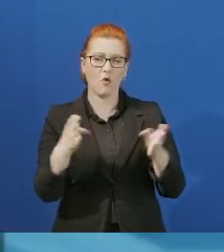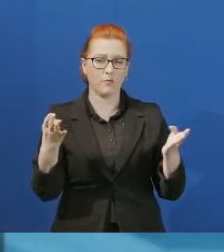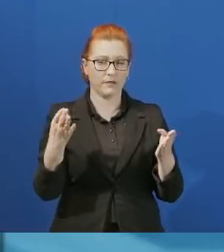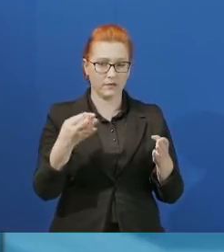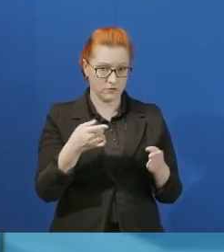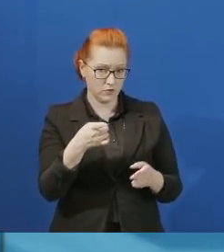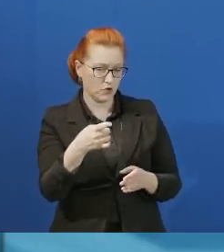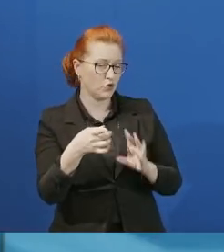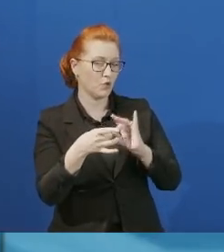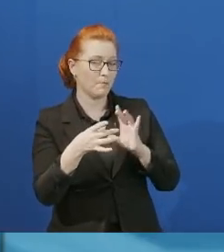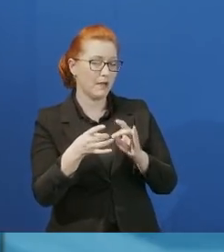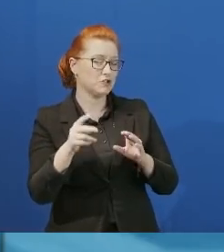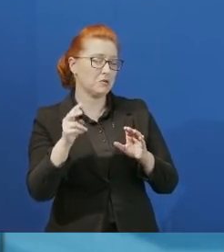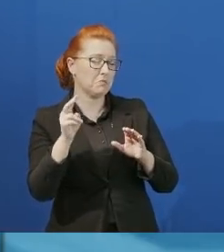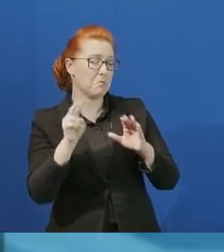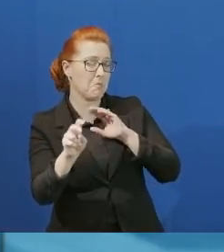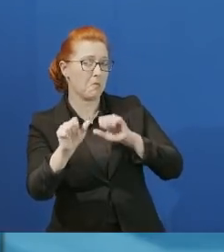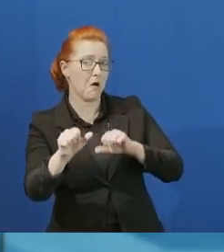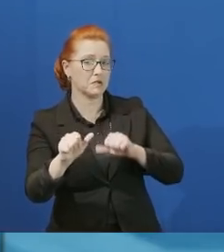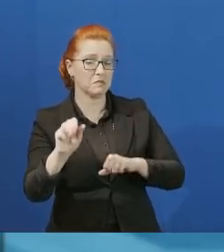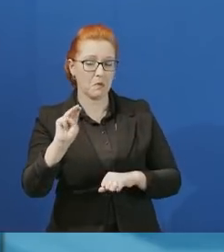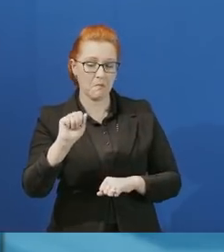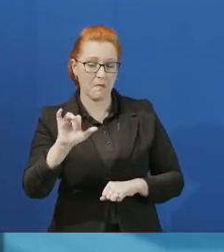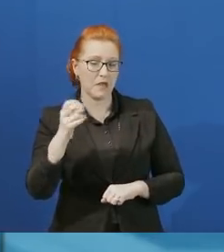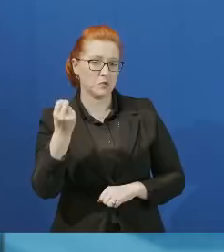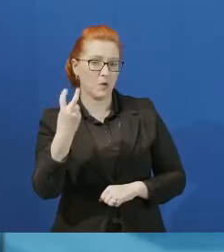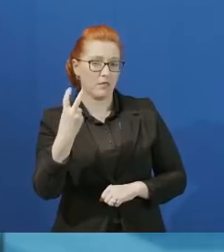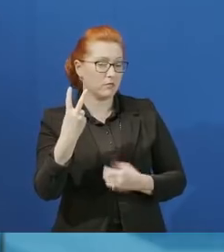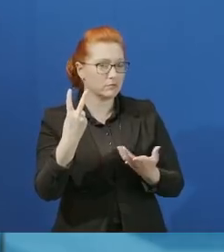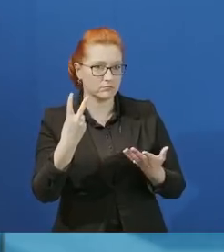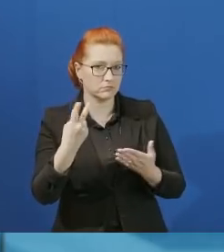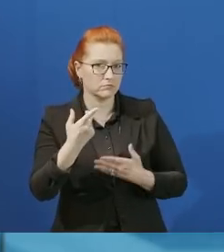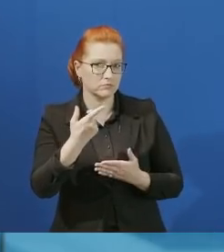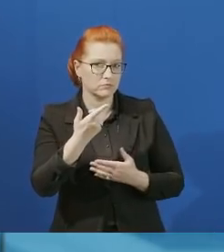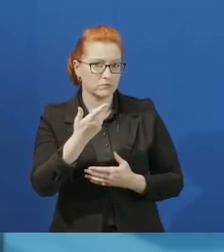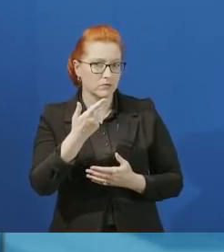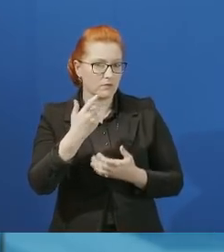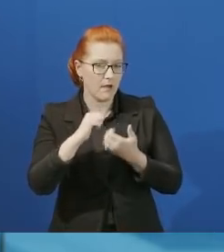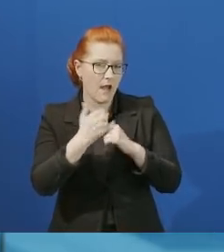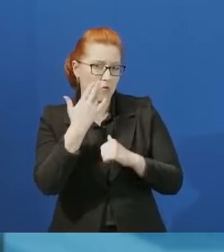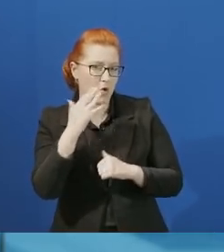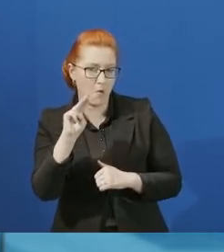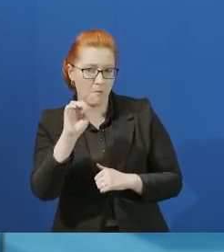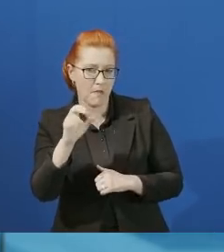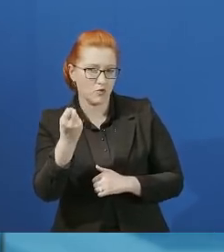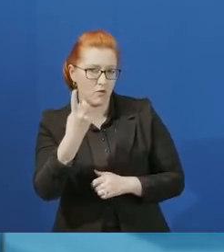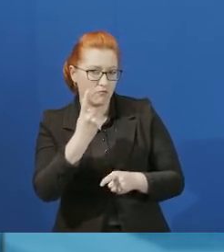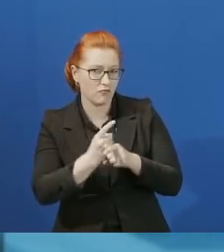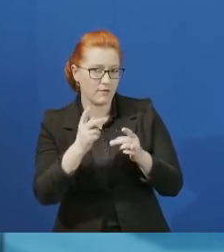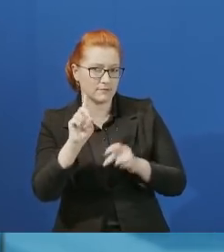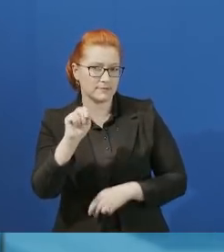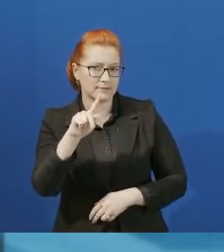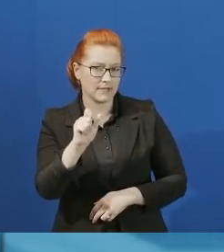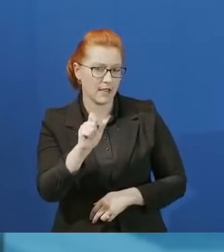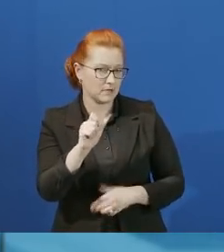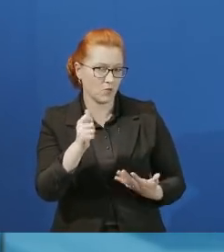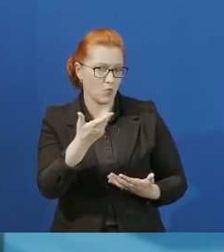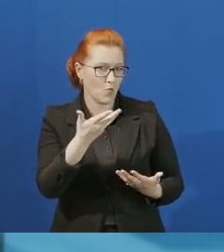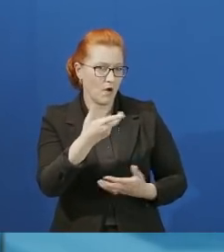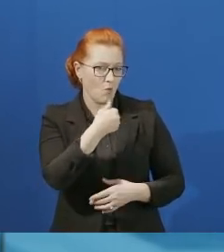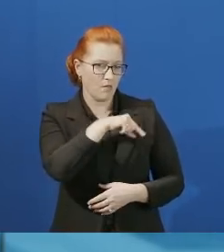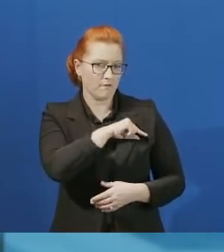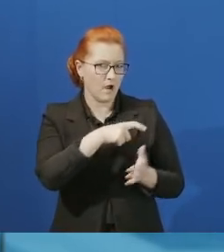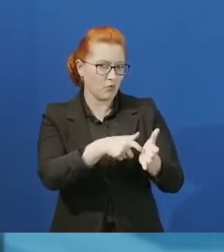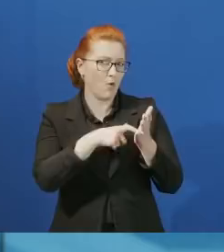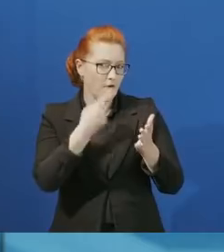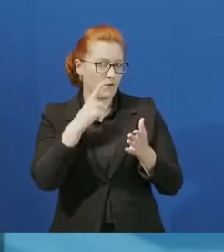see? And could you clarify what kinds of small businesses can begin to voluntarily open? So good question.